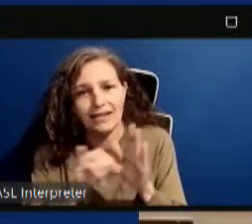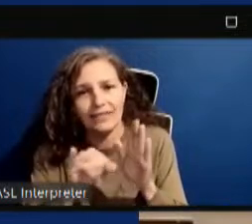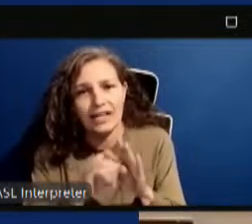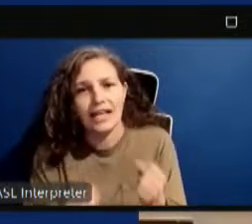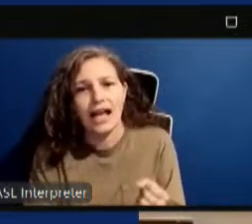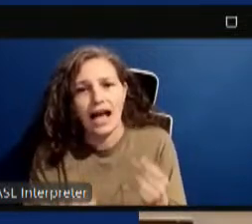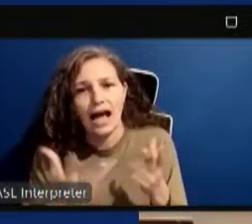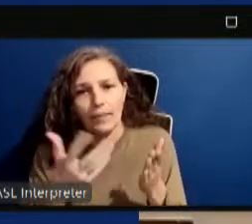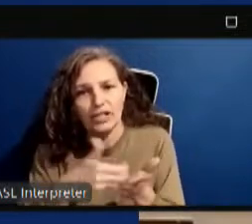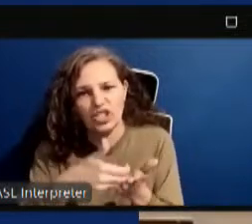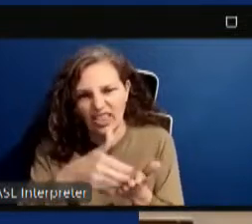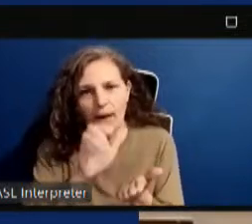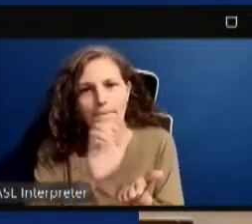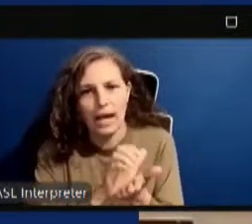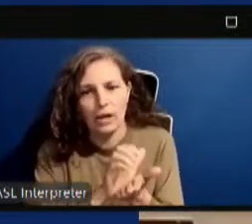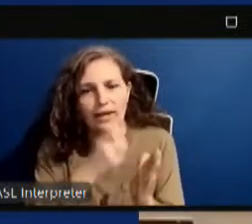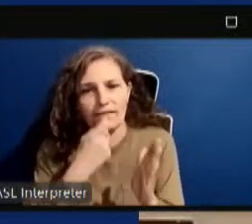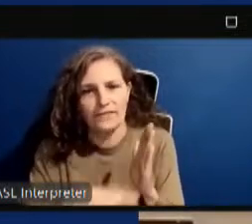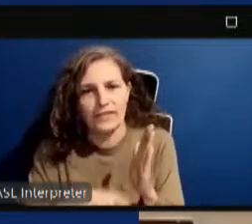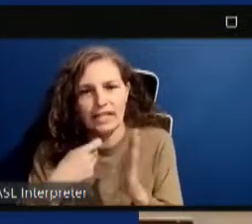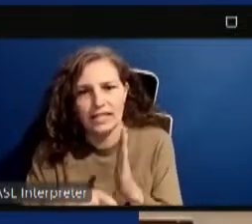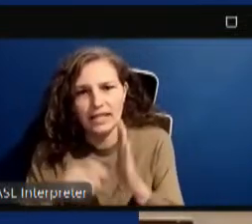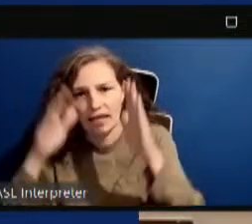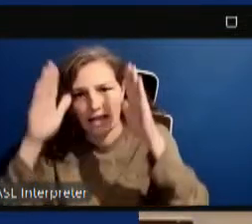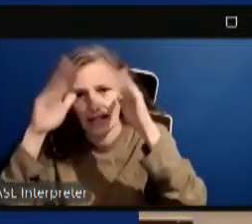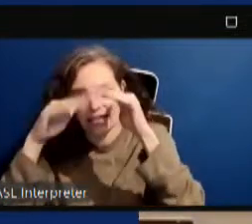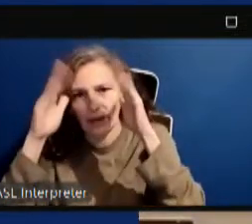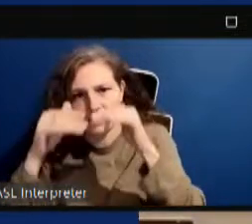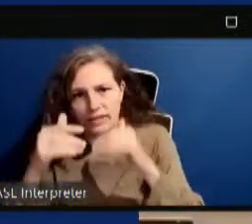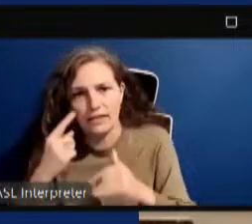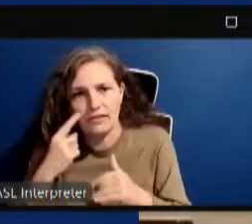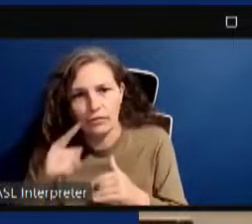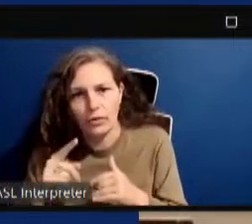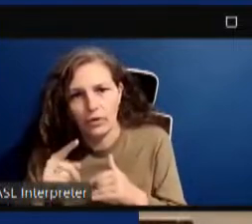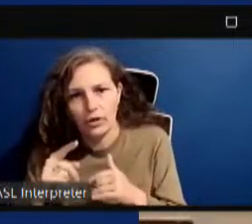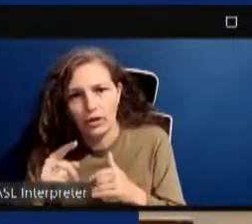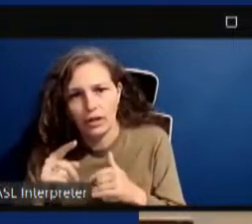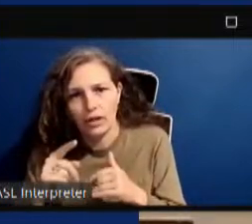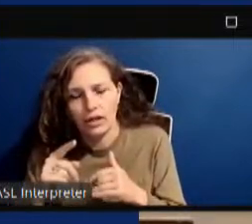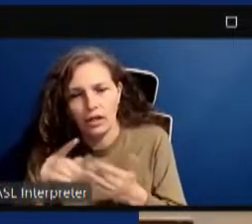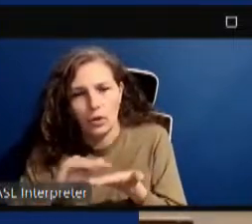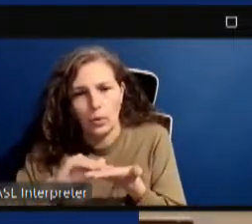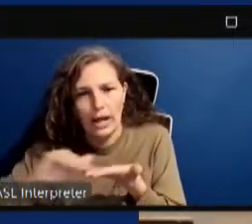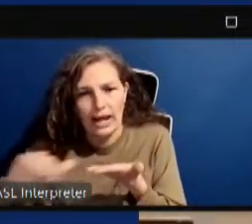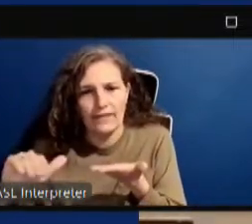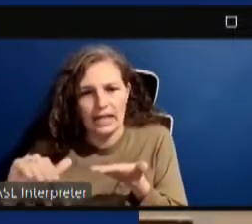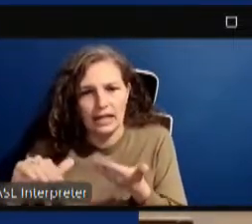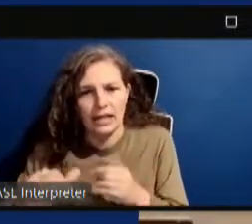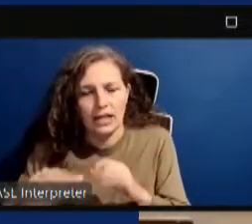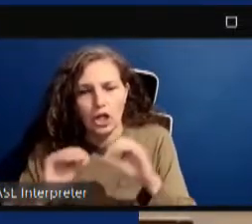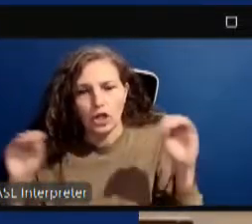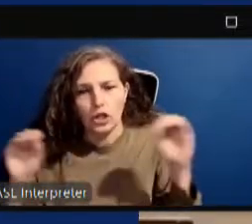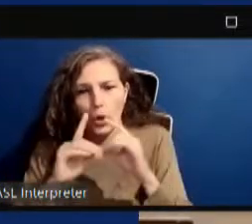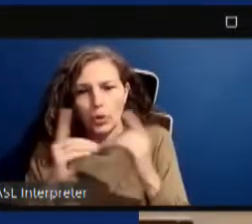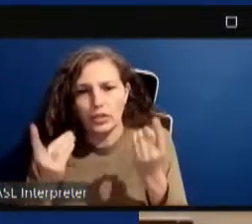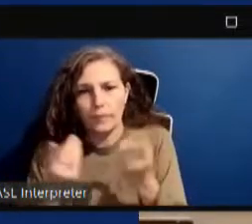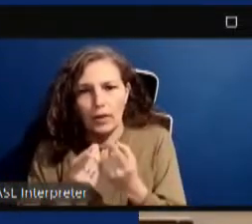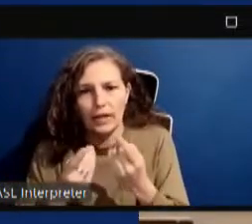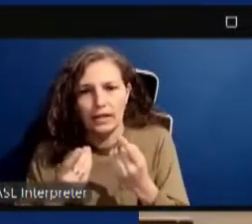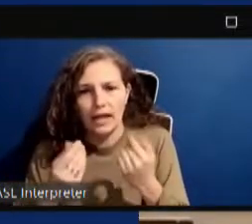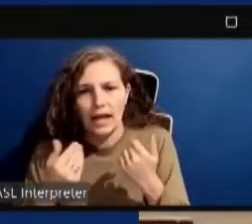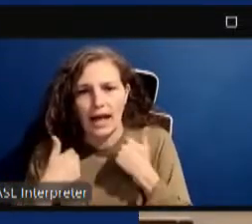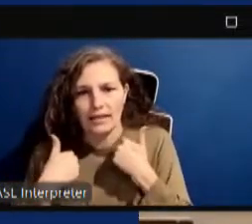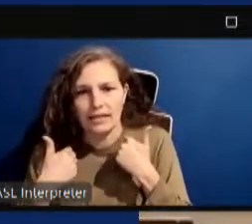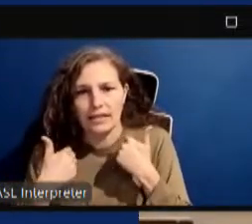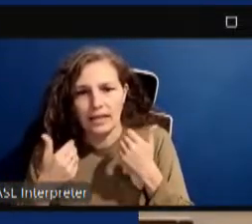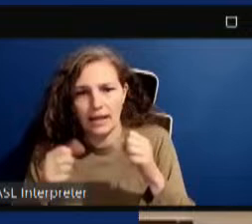we expect would need to be waived. No department has the ability to waive those